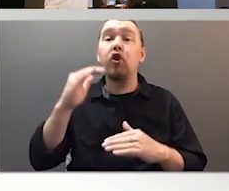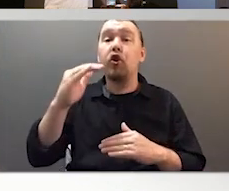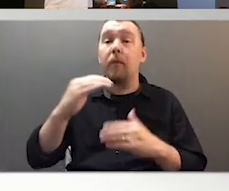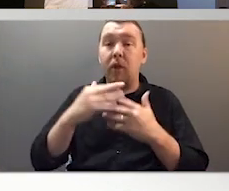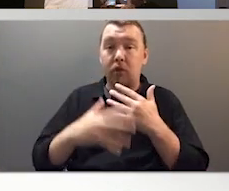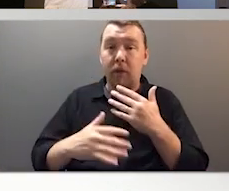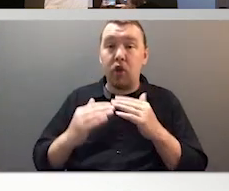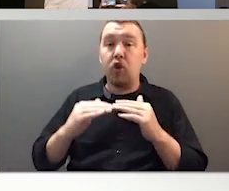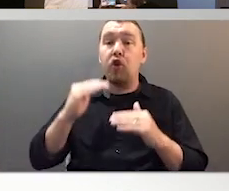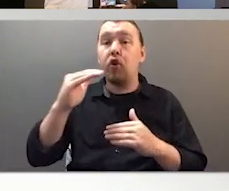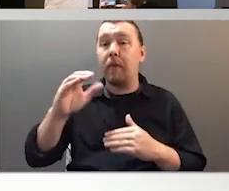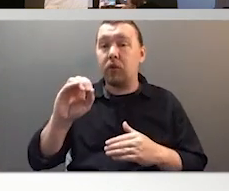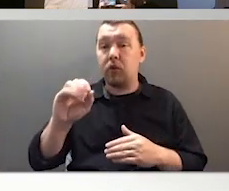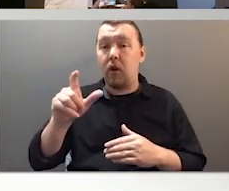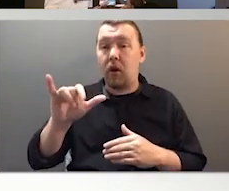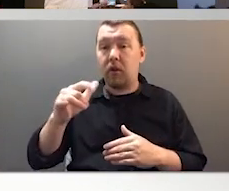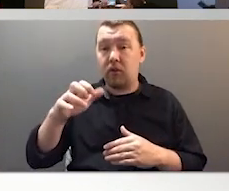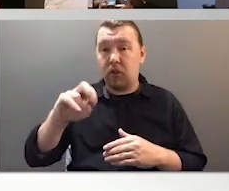cause one.